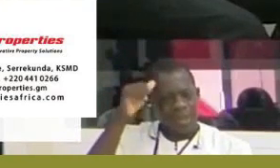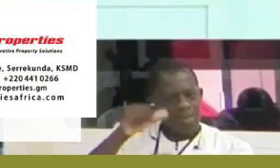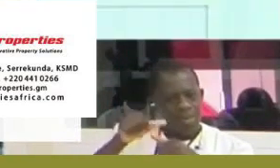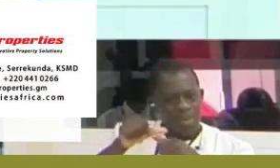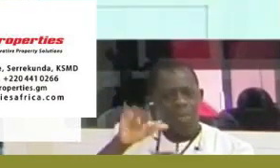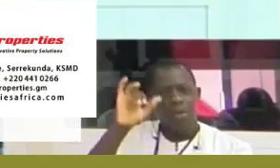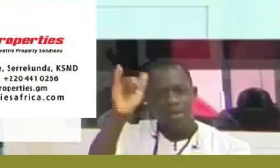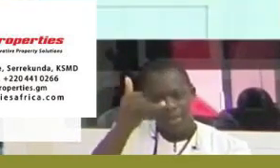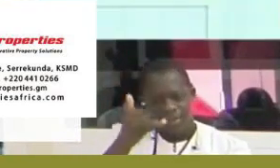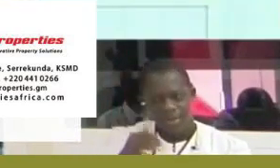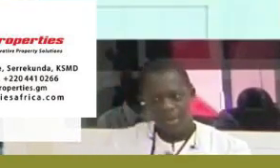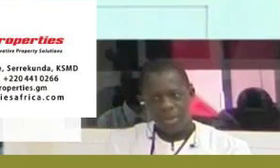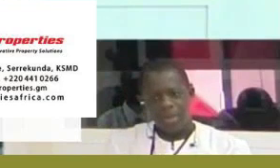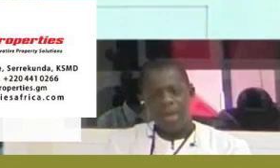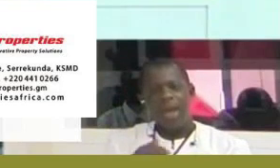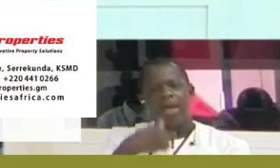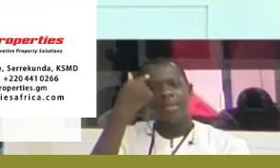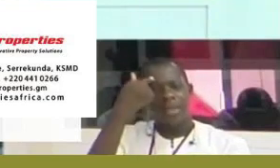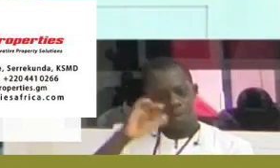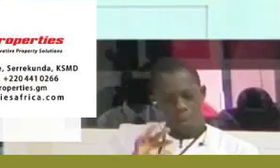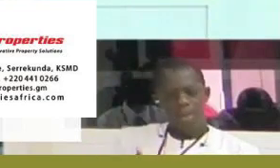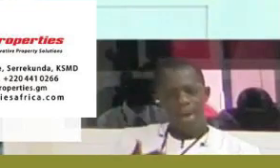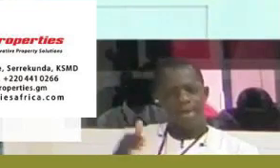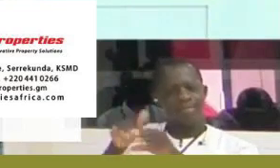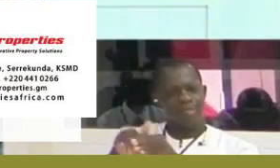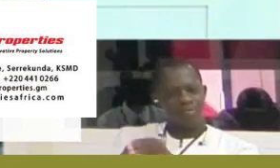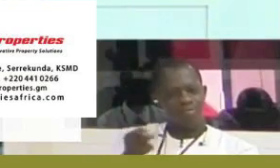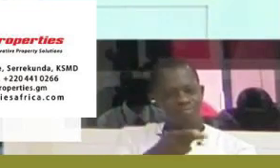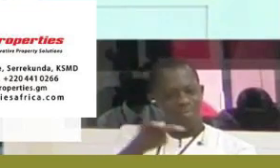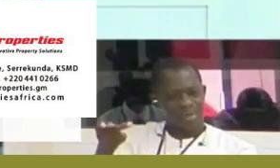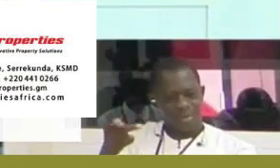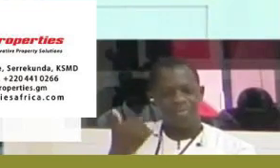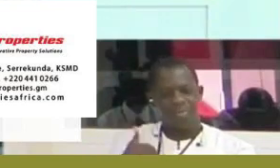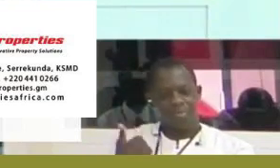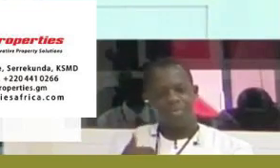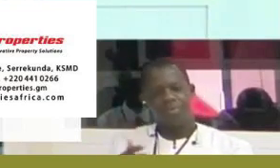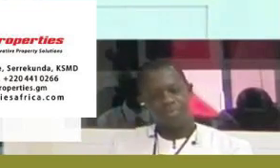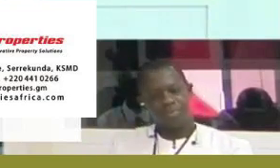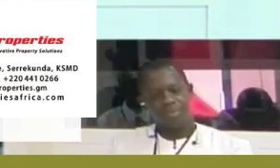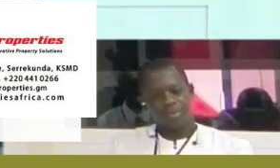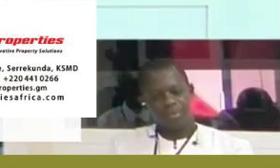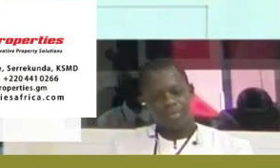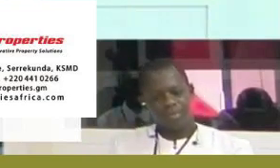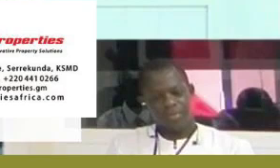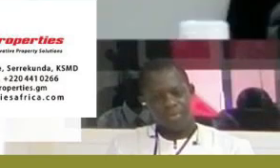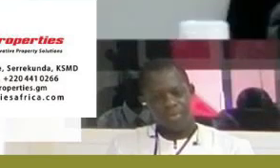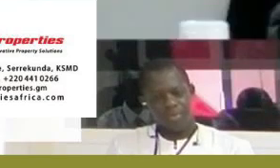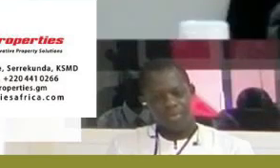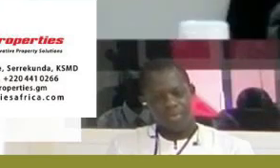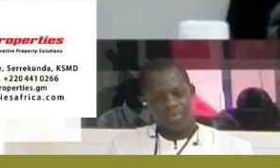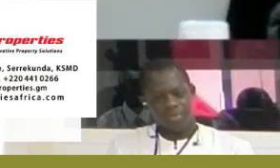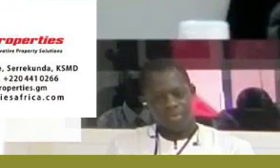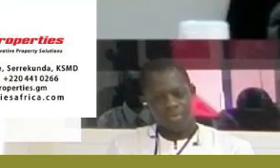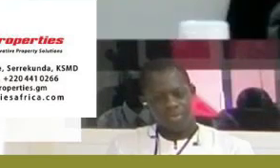Sonko, who was the interior minister at the time, and the then Minister of Justice, Babangida Jobate. He said the head of the operation,